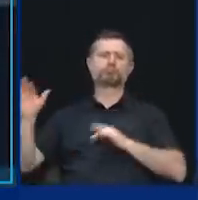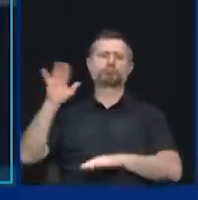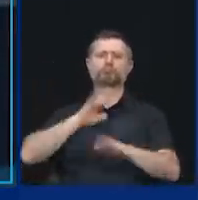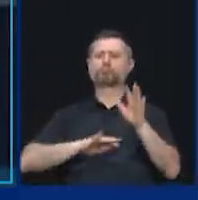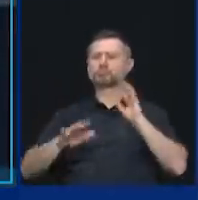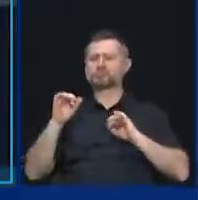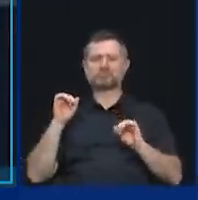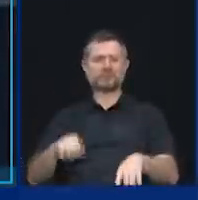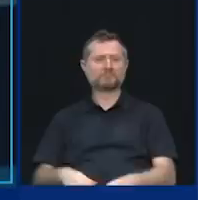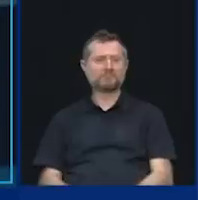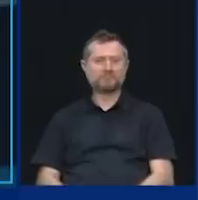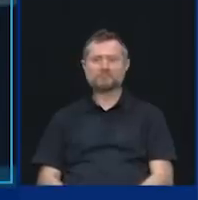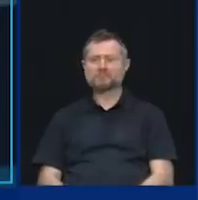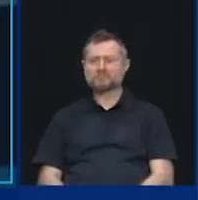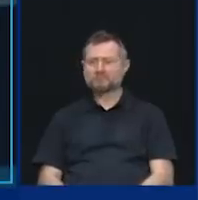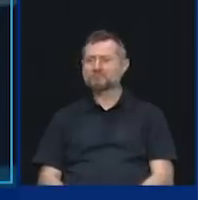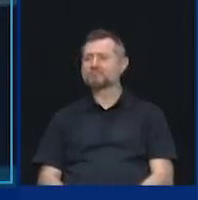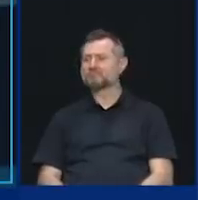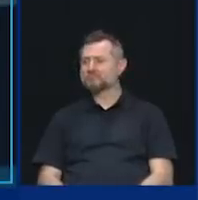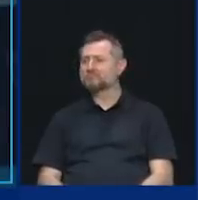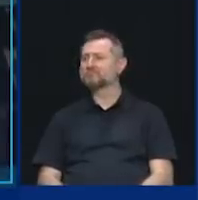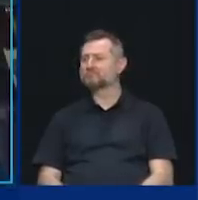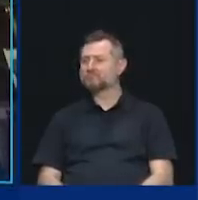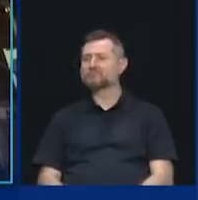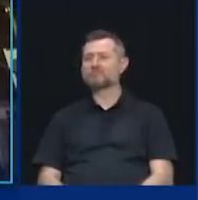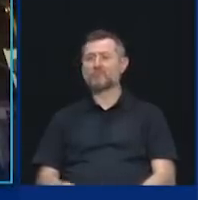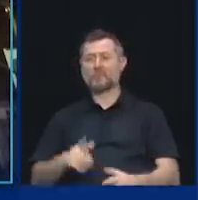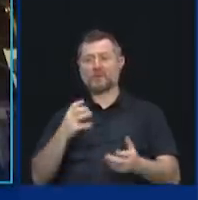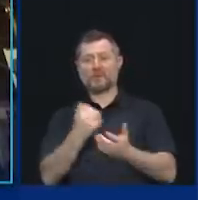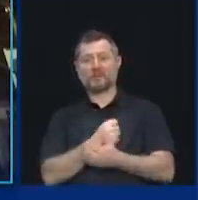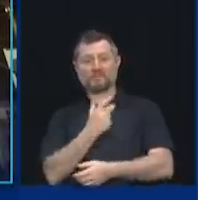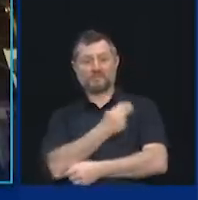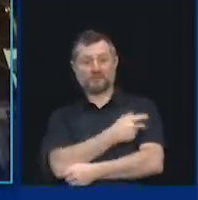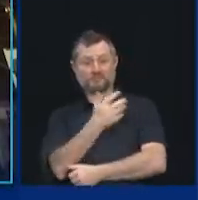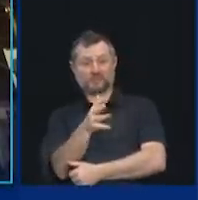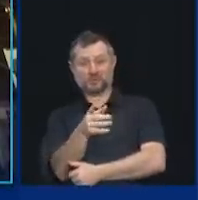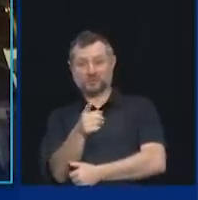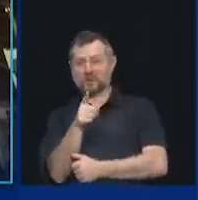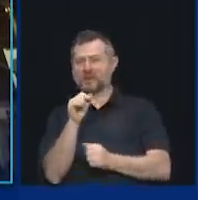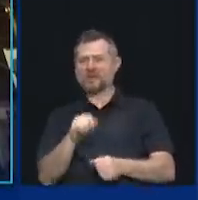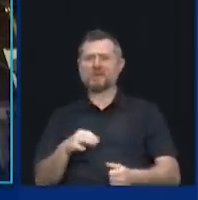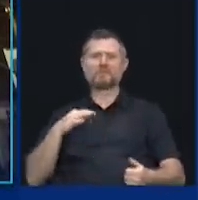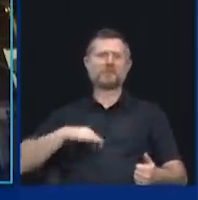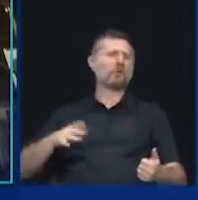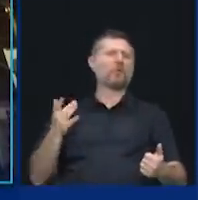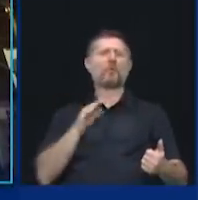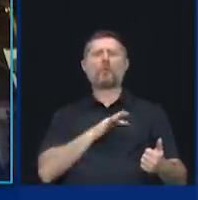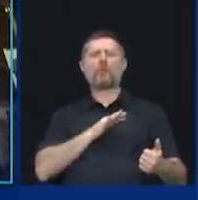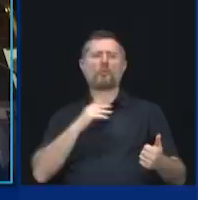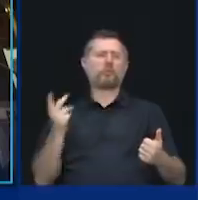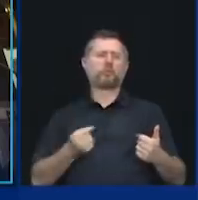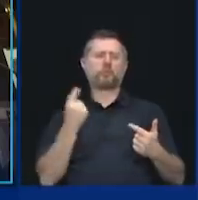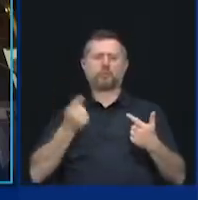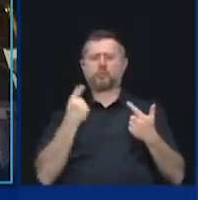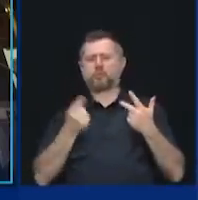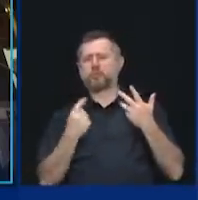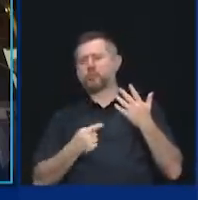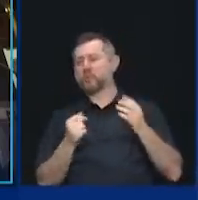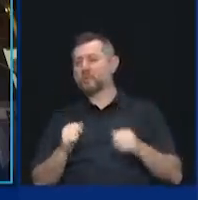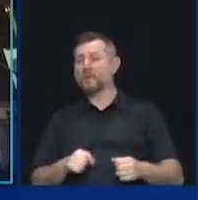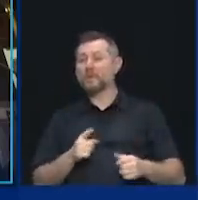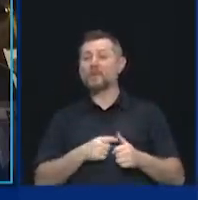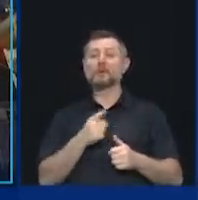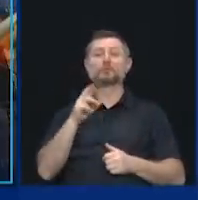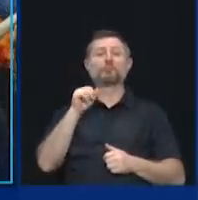the vaccinated. There are benefits of vaccination. Radio City Music Hall, 100%